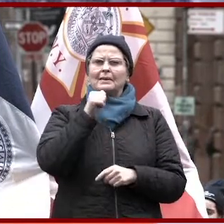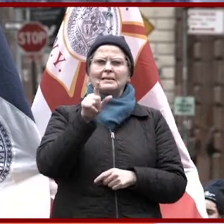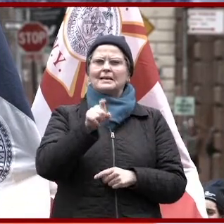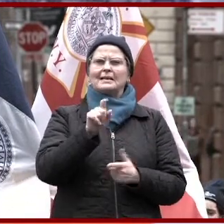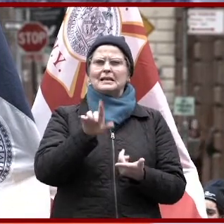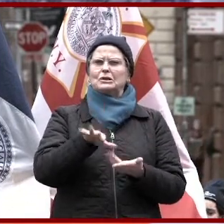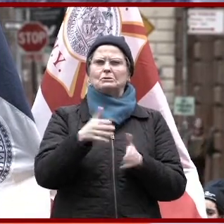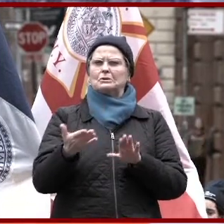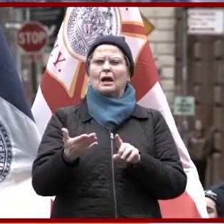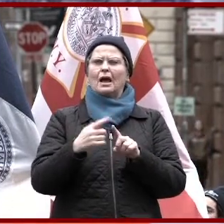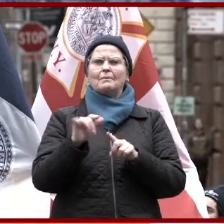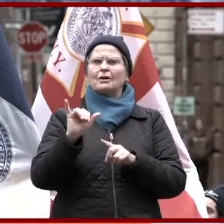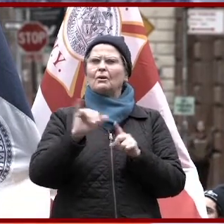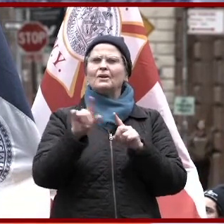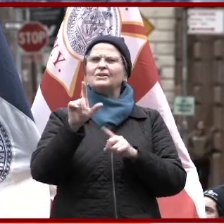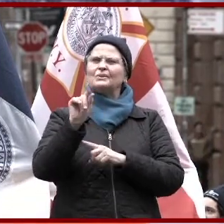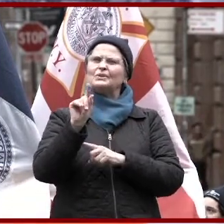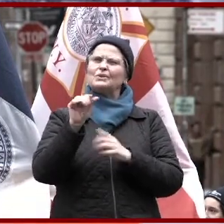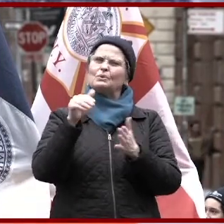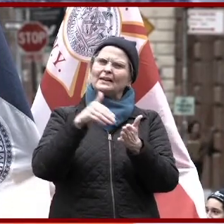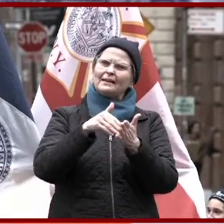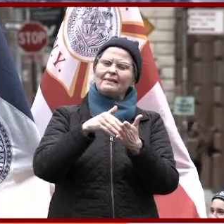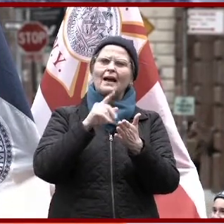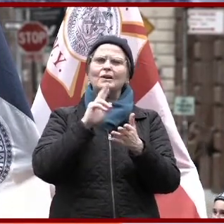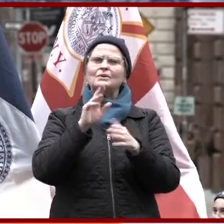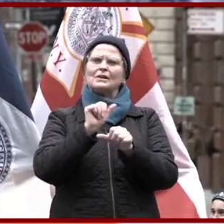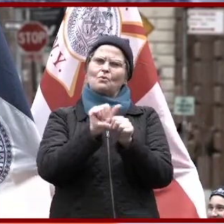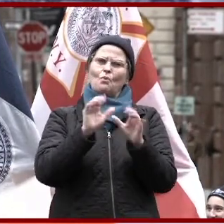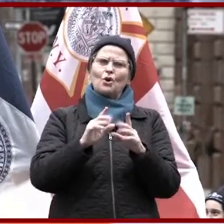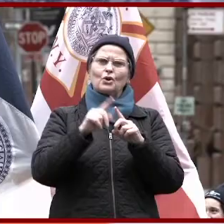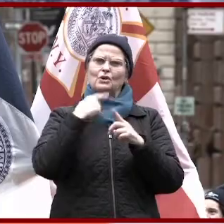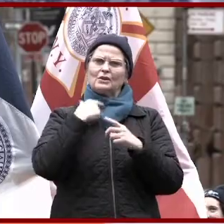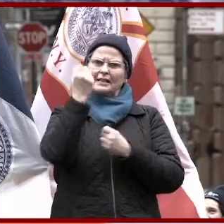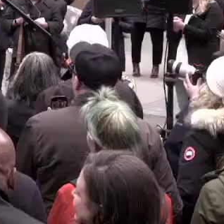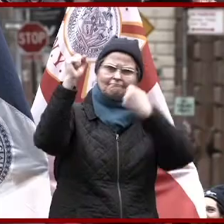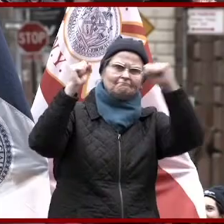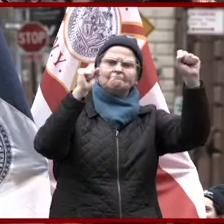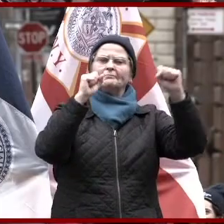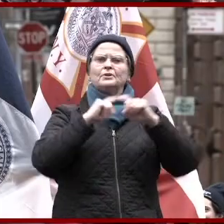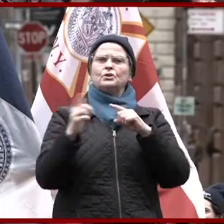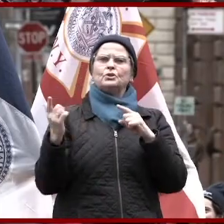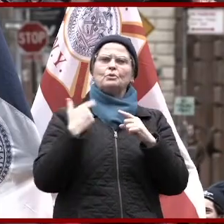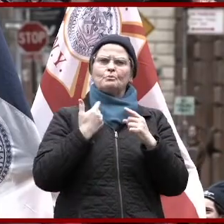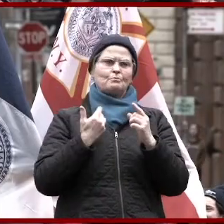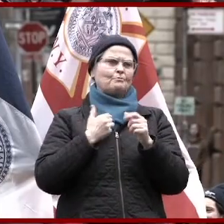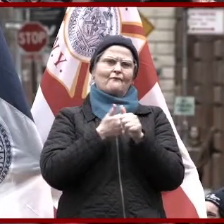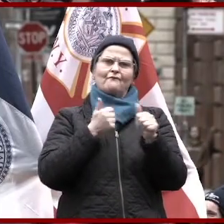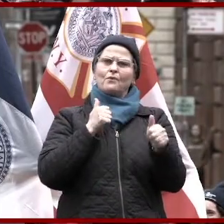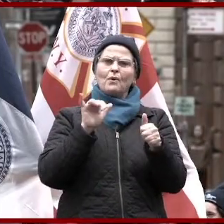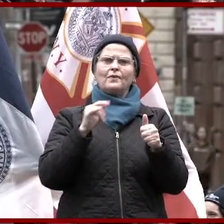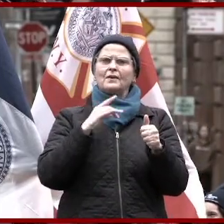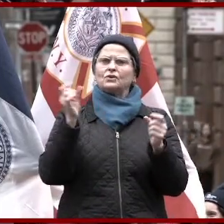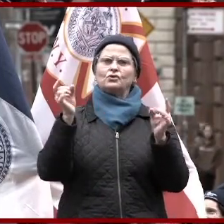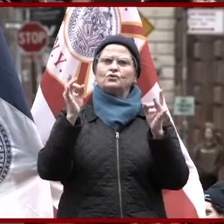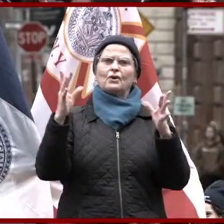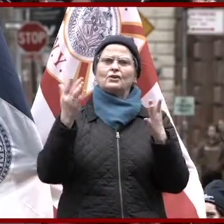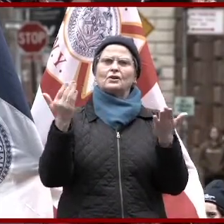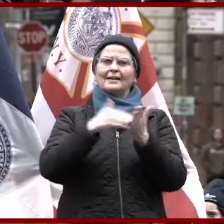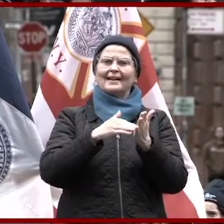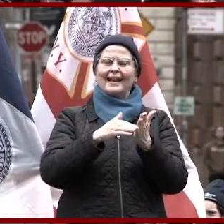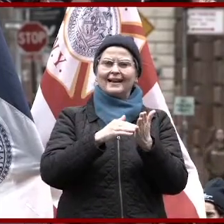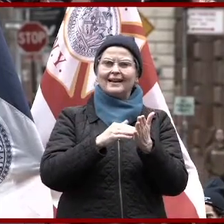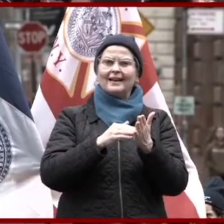of the 20,000 workers who attempted to prevent this tragedy. just over a year before the fire, tens